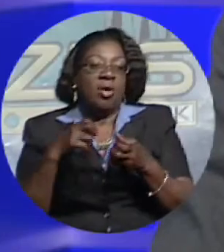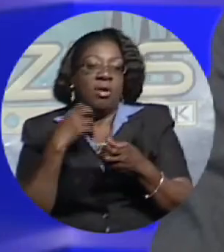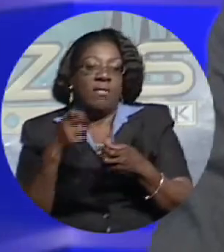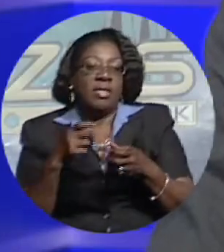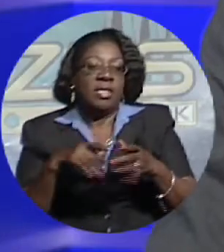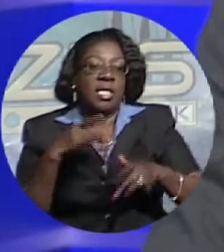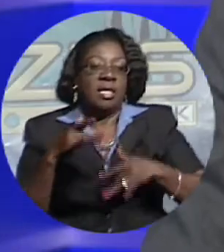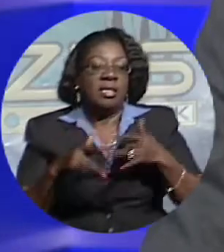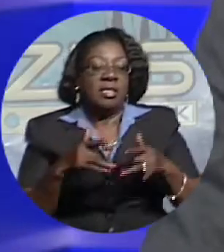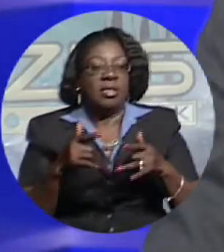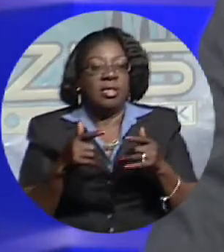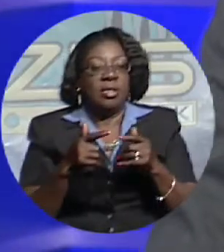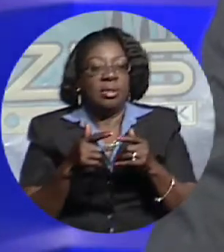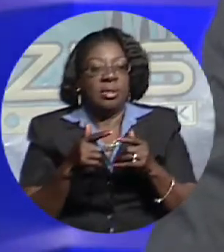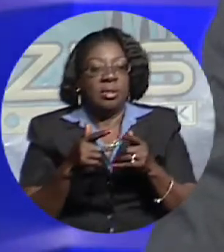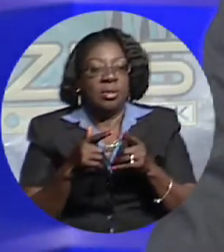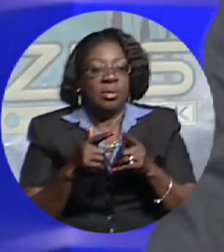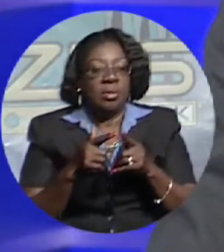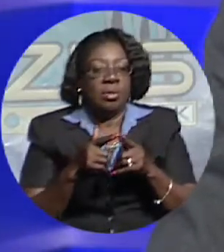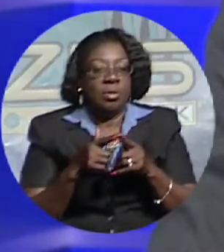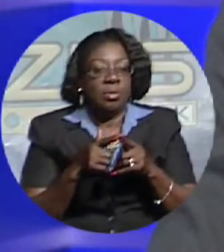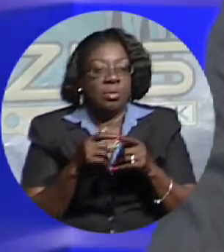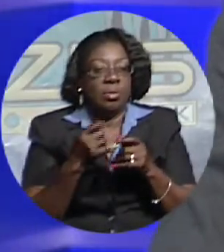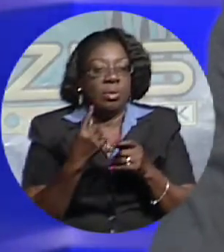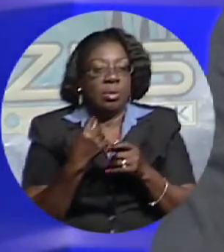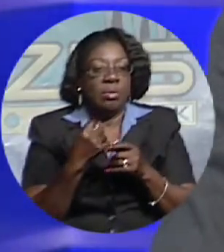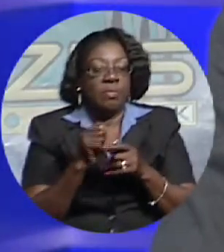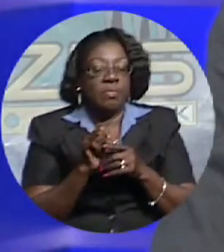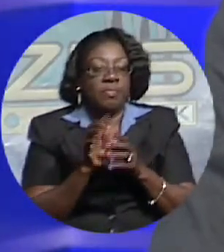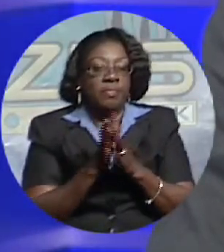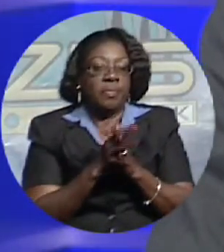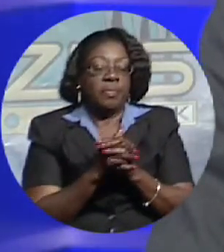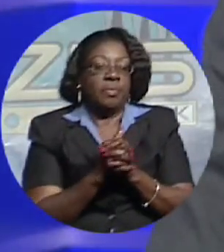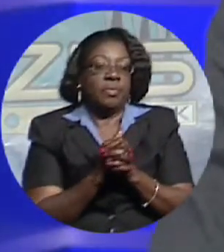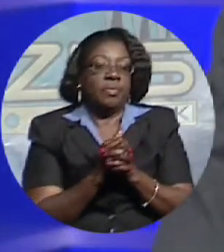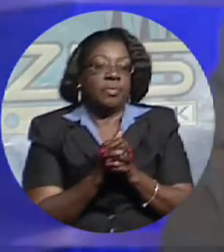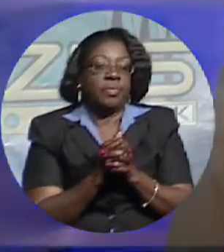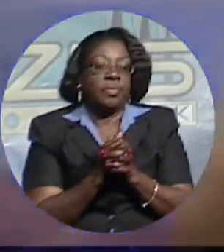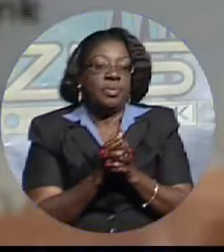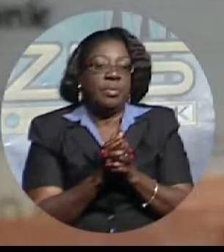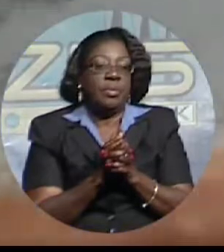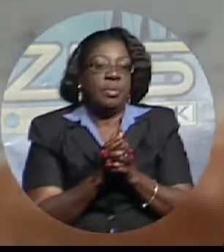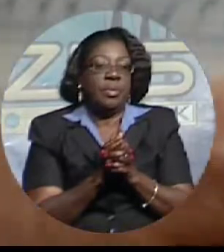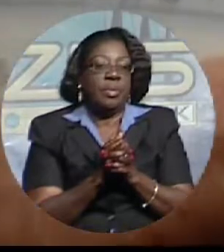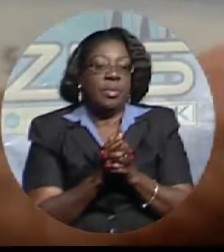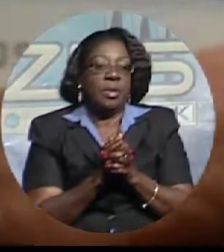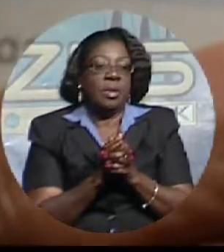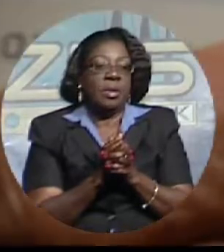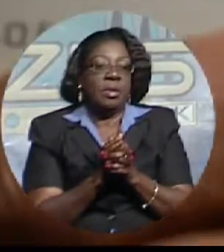high road in their criticisms and not pander to political mischief.